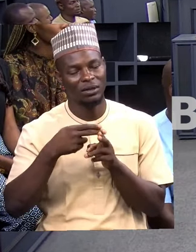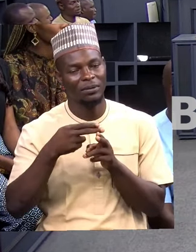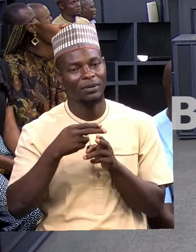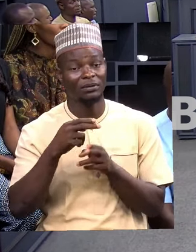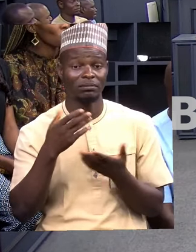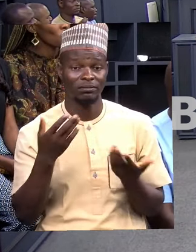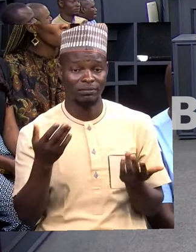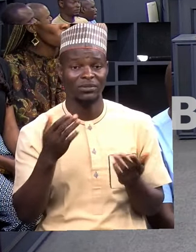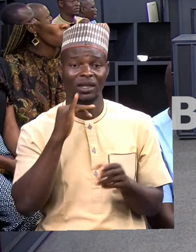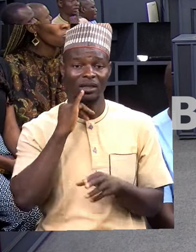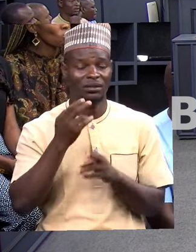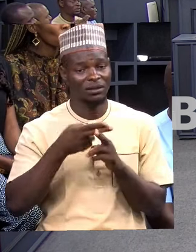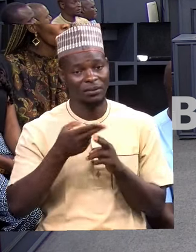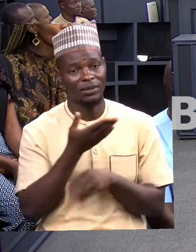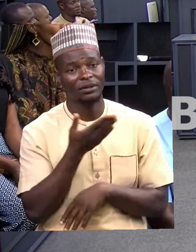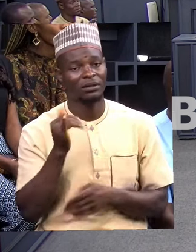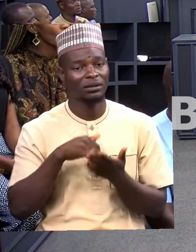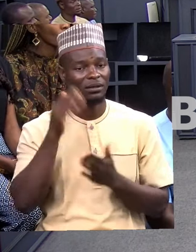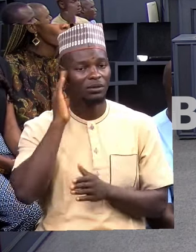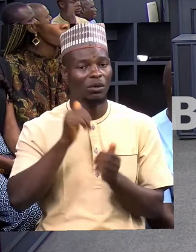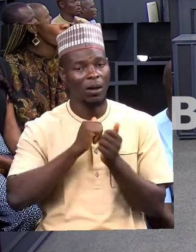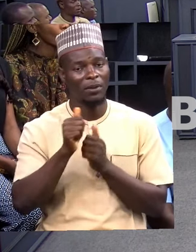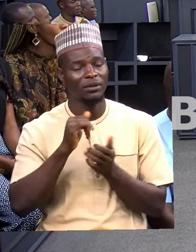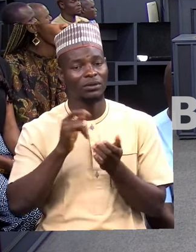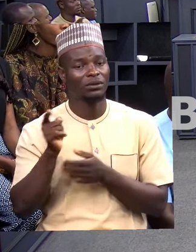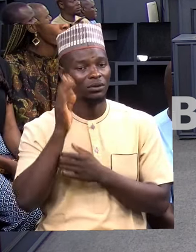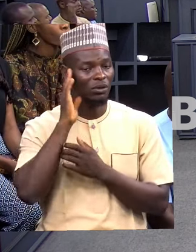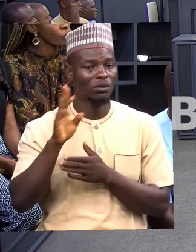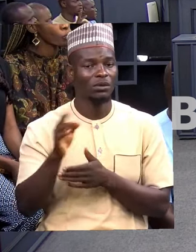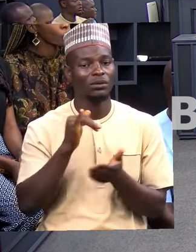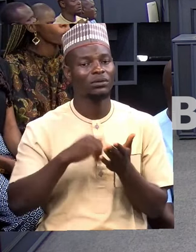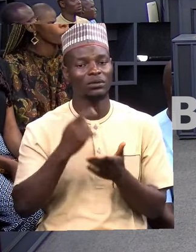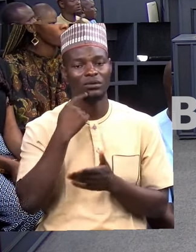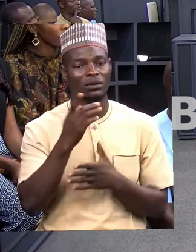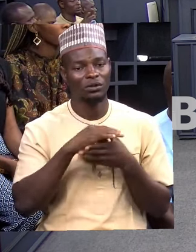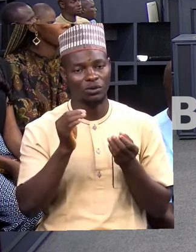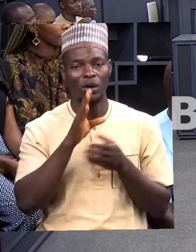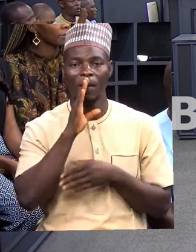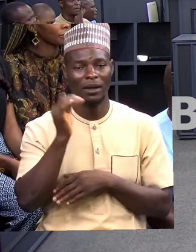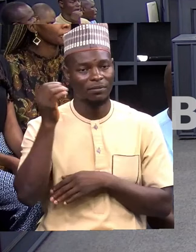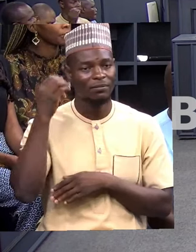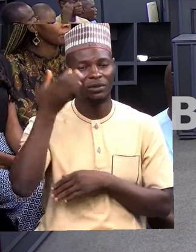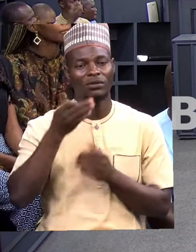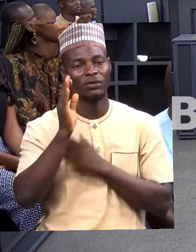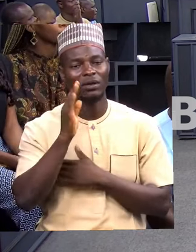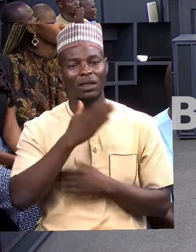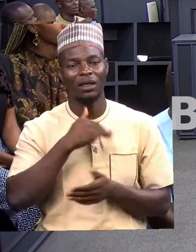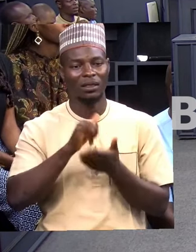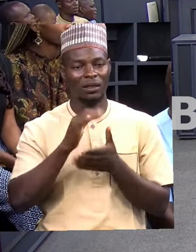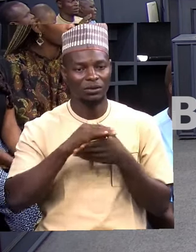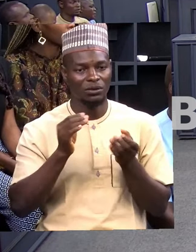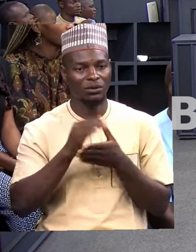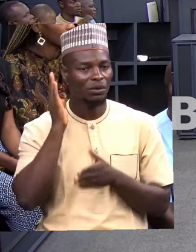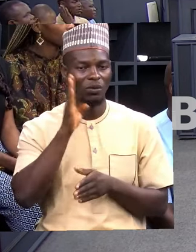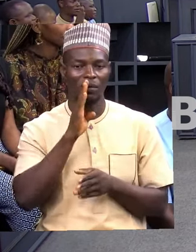A temporary thing. You go pass. You go use that and talk story by the grace of God. And that story will be very soon by the grace of